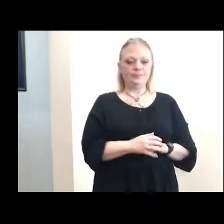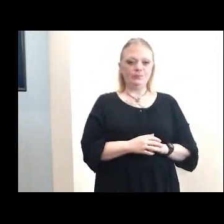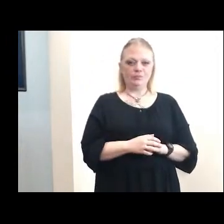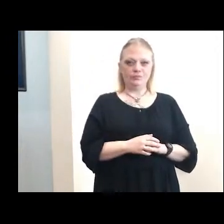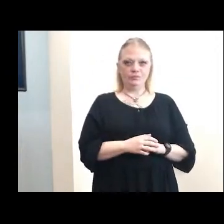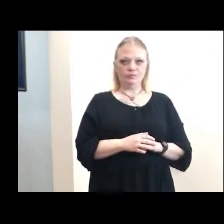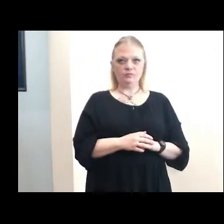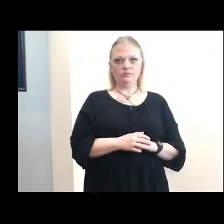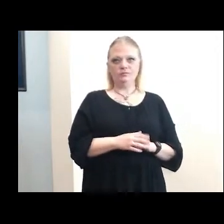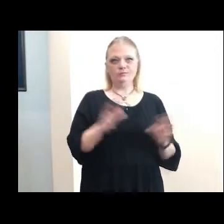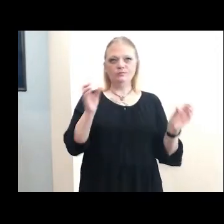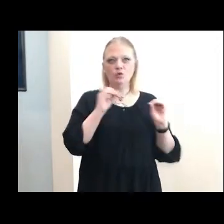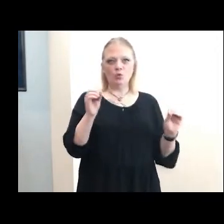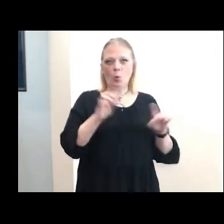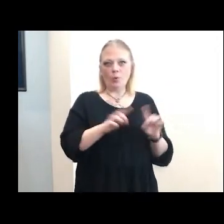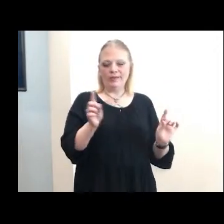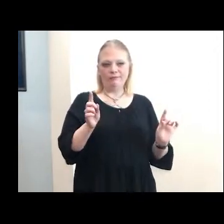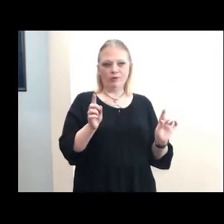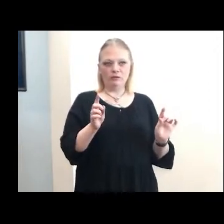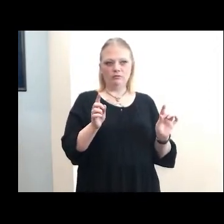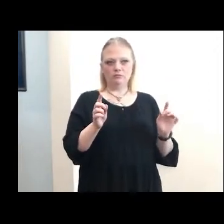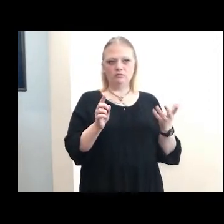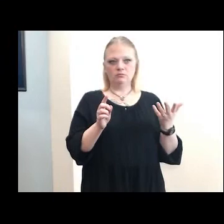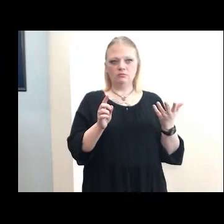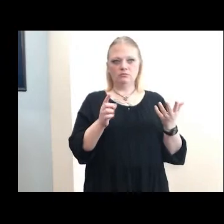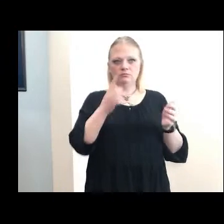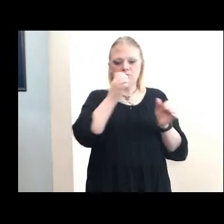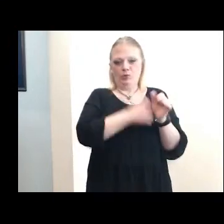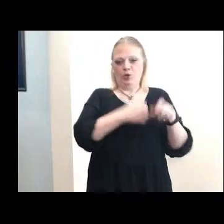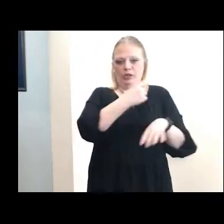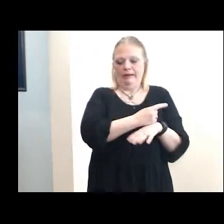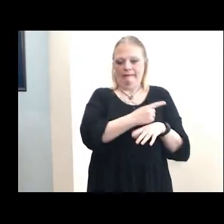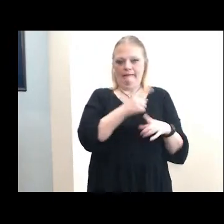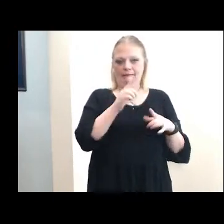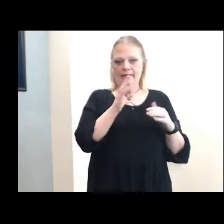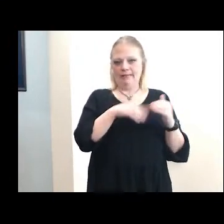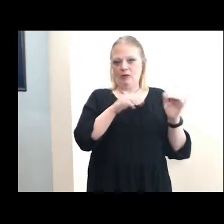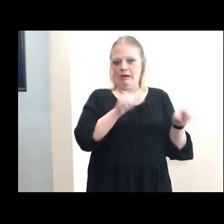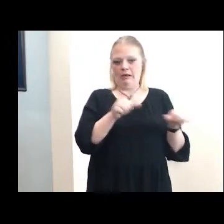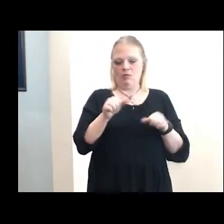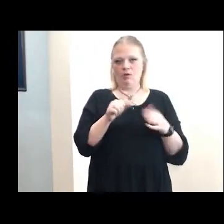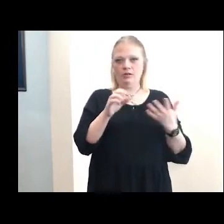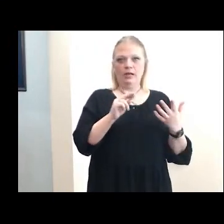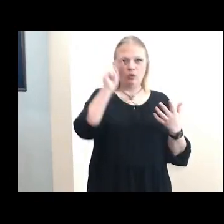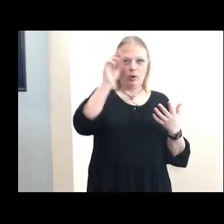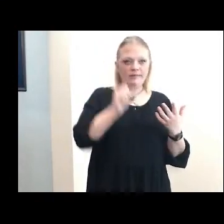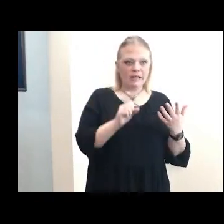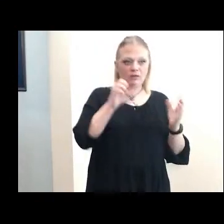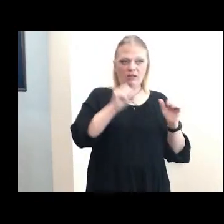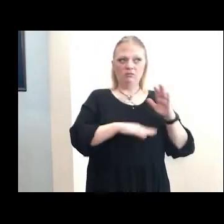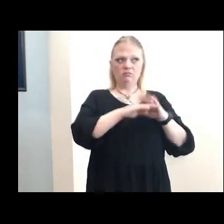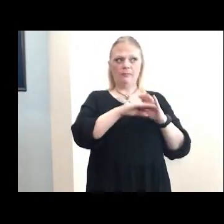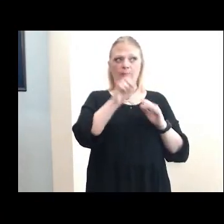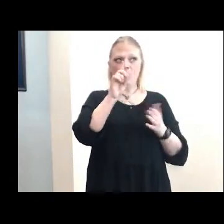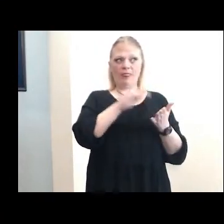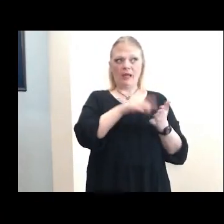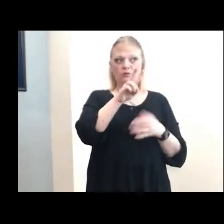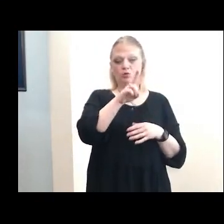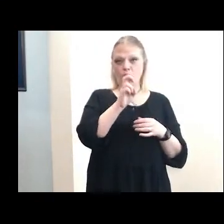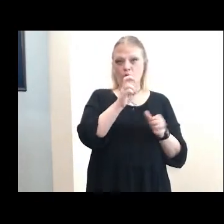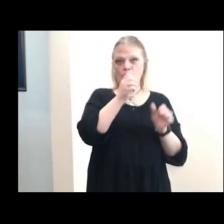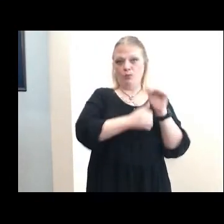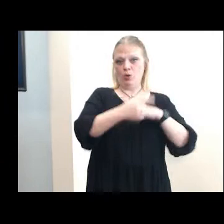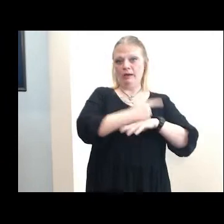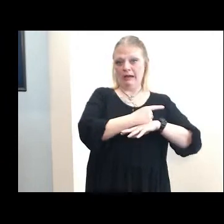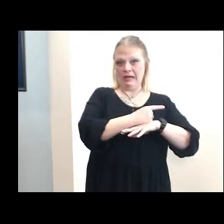It will be no different in some ways than doses per day than what we're able to do at the North and South clinics. We can do up to 1,200 doses per day. We